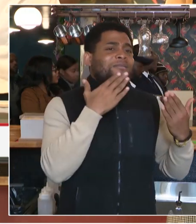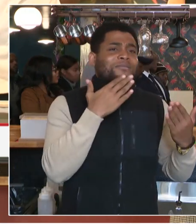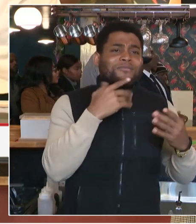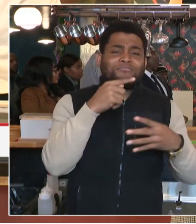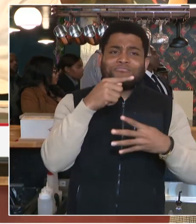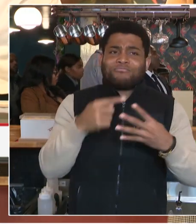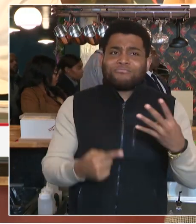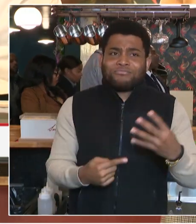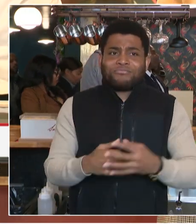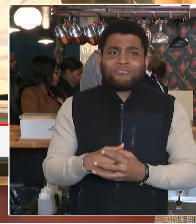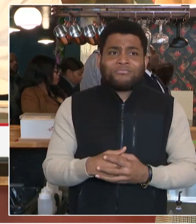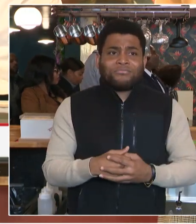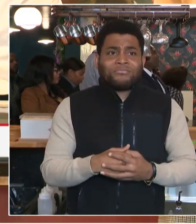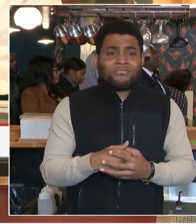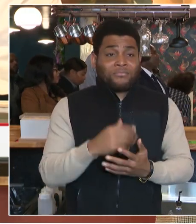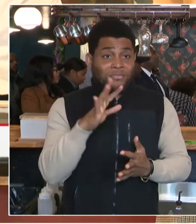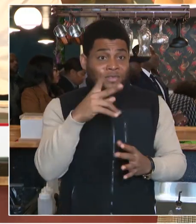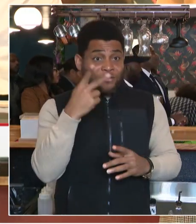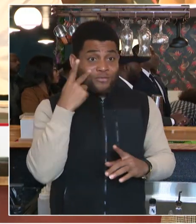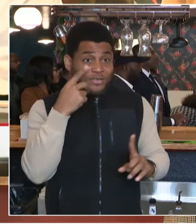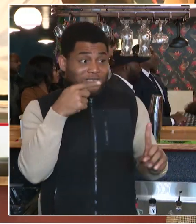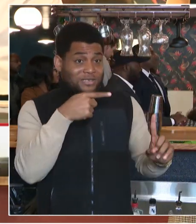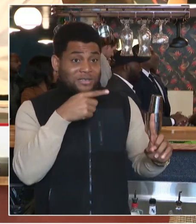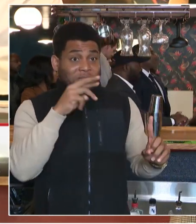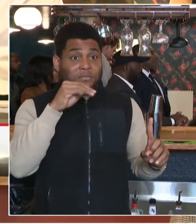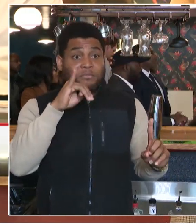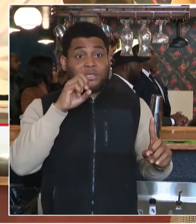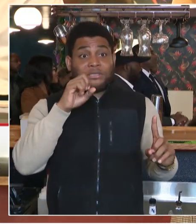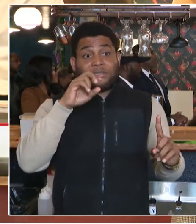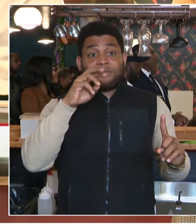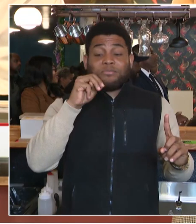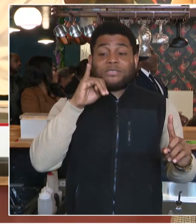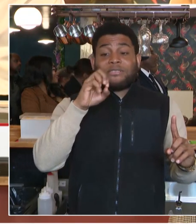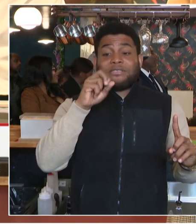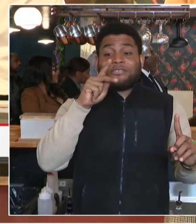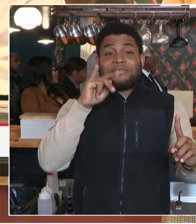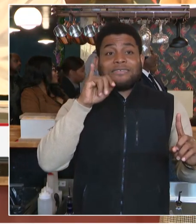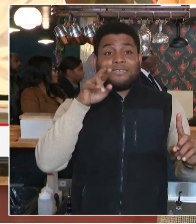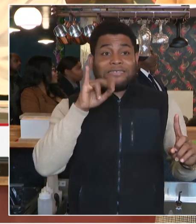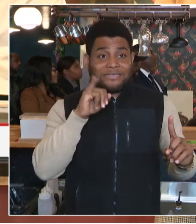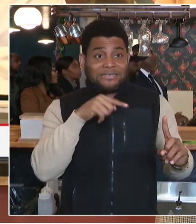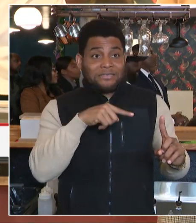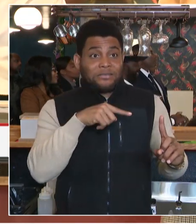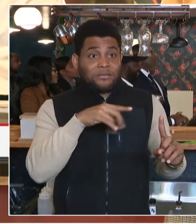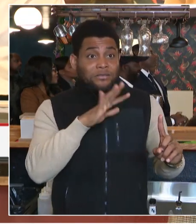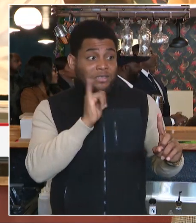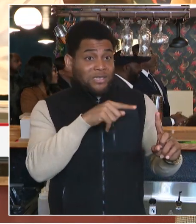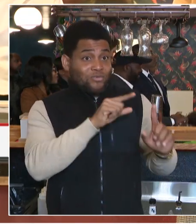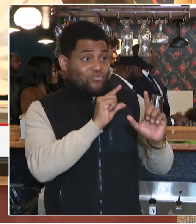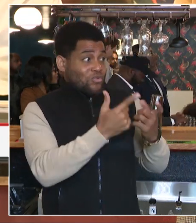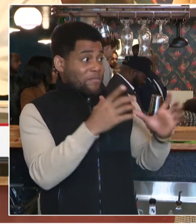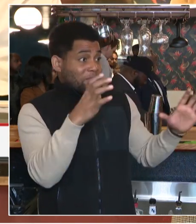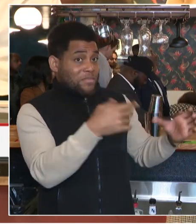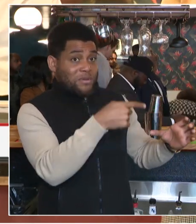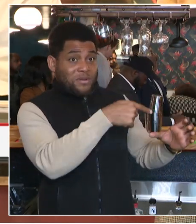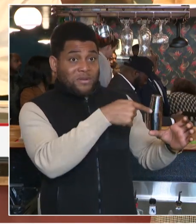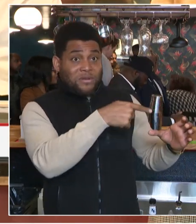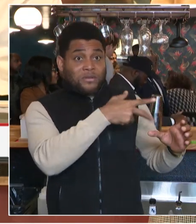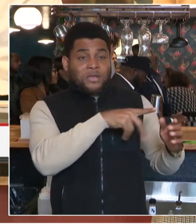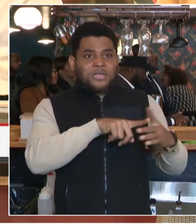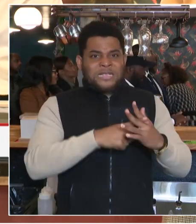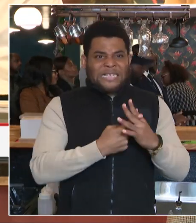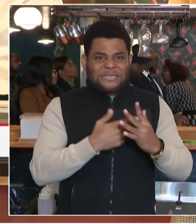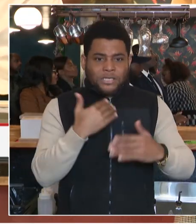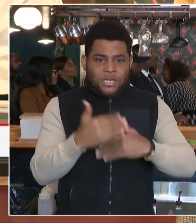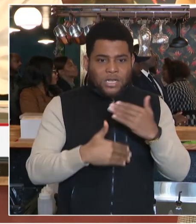Hospitality Group, who started with us, year one. And you've seen that they have grown in scale through the